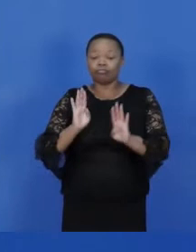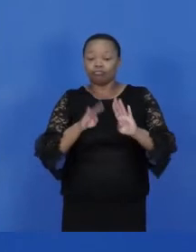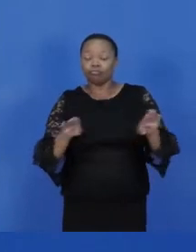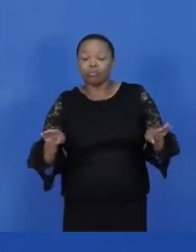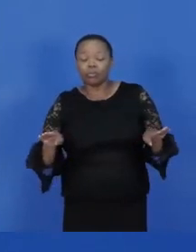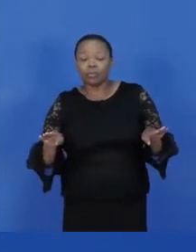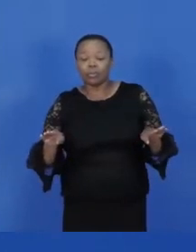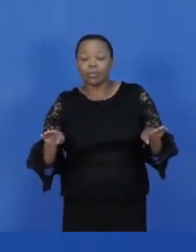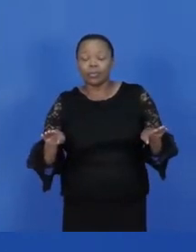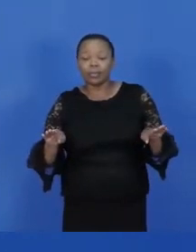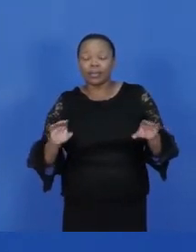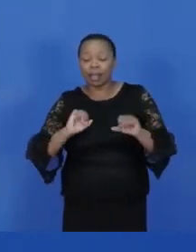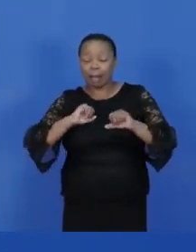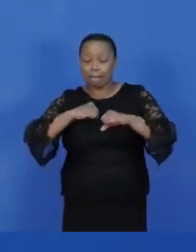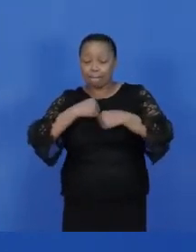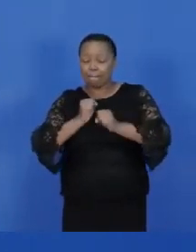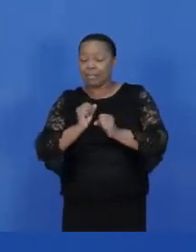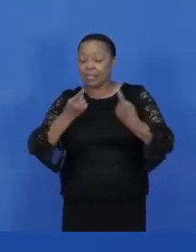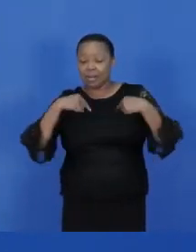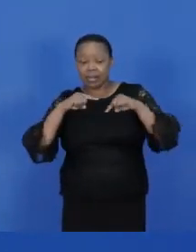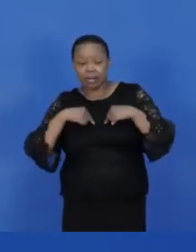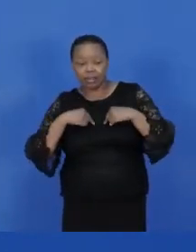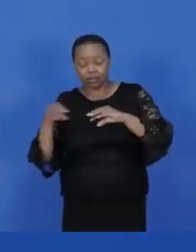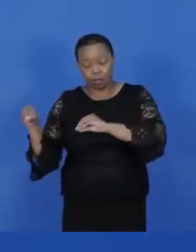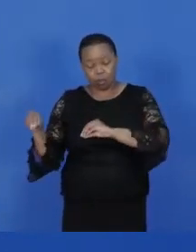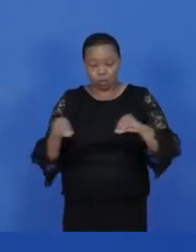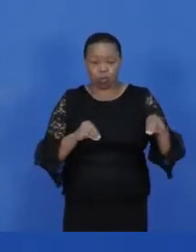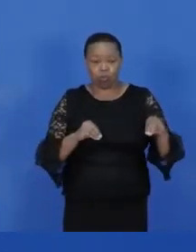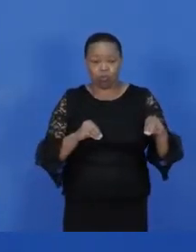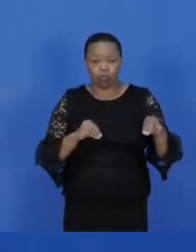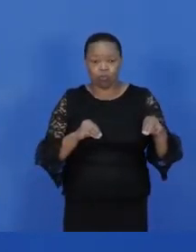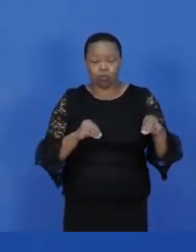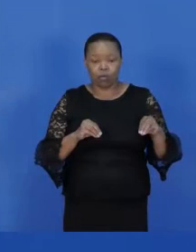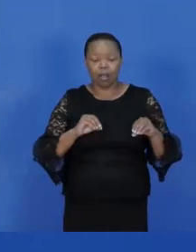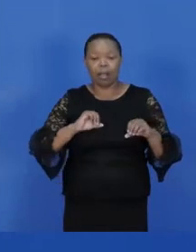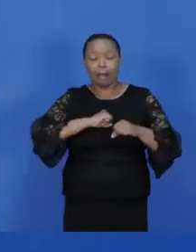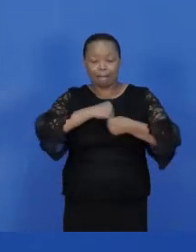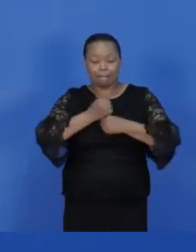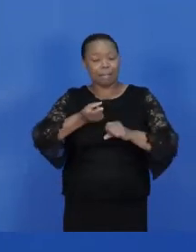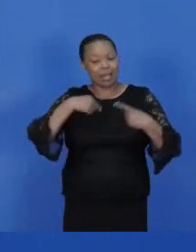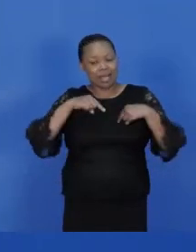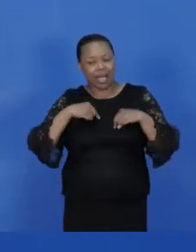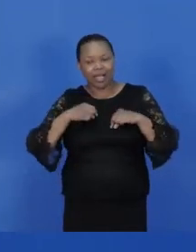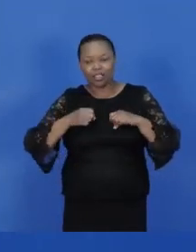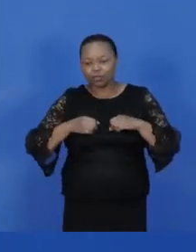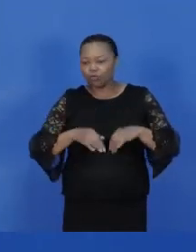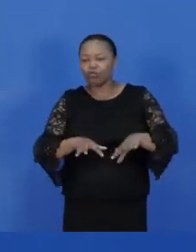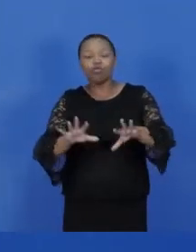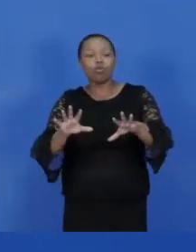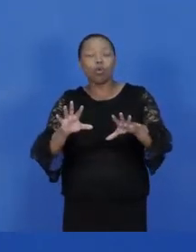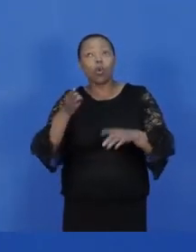are the ones who are going to cause us to be able to move, to be able to flow in the plans